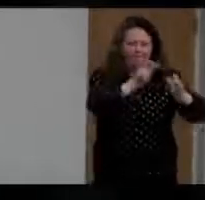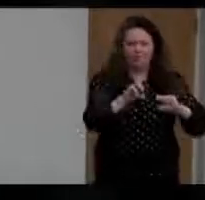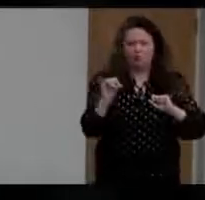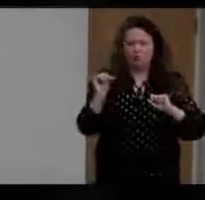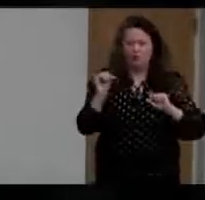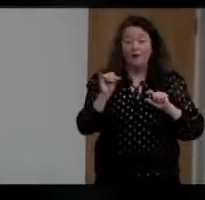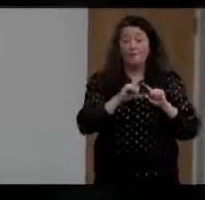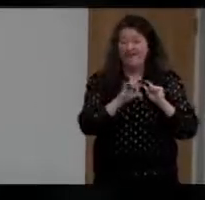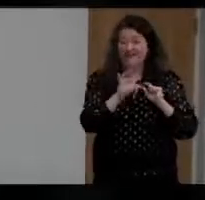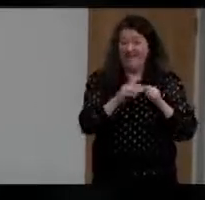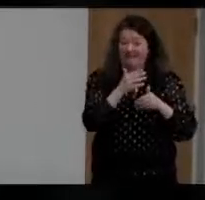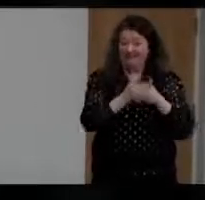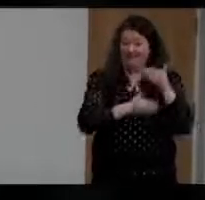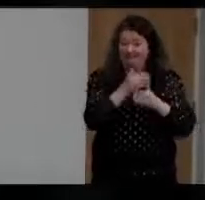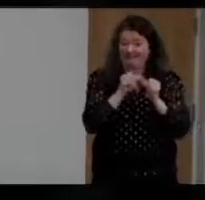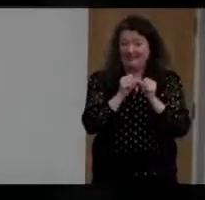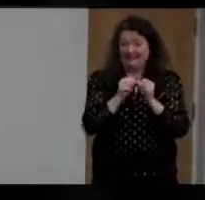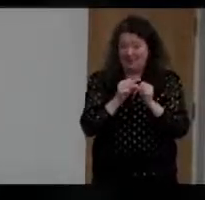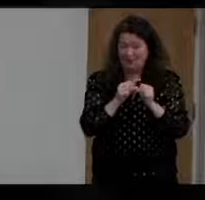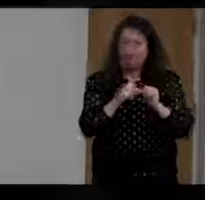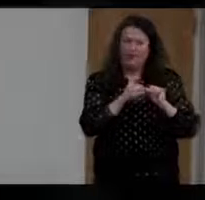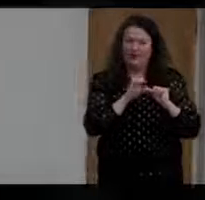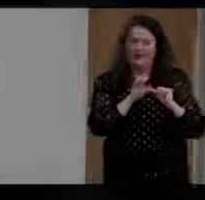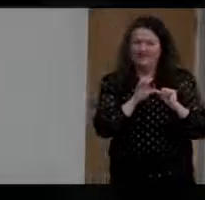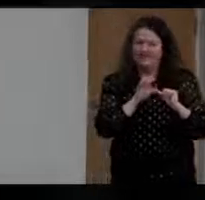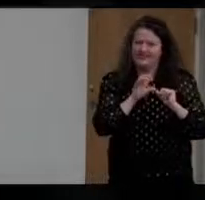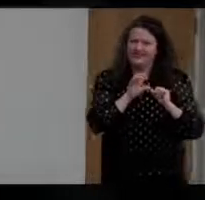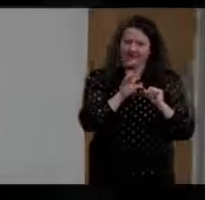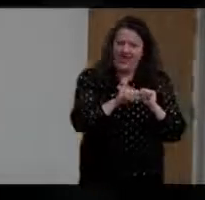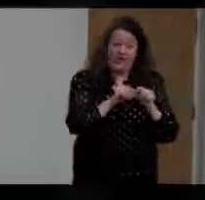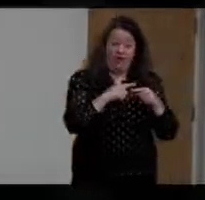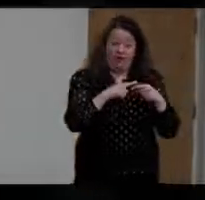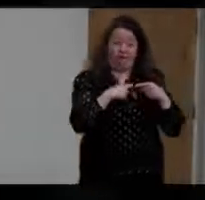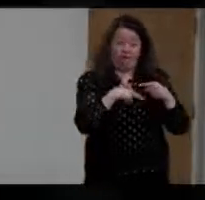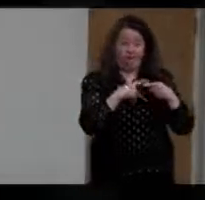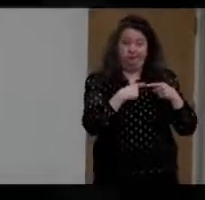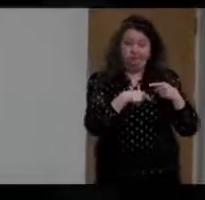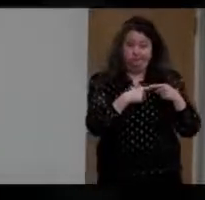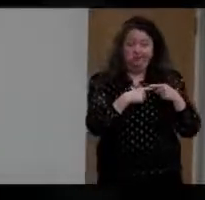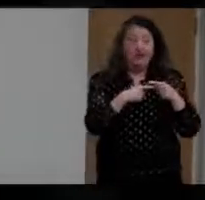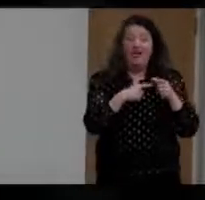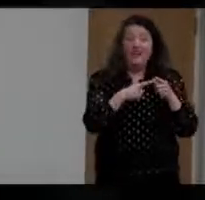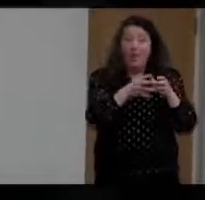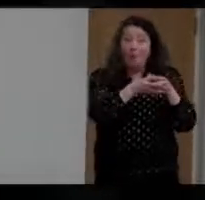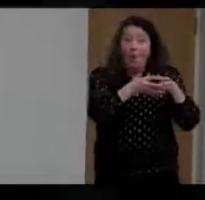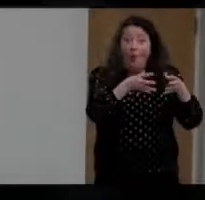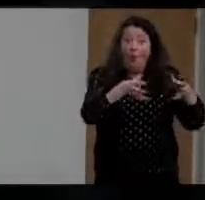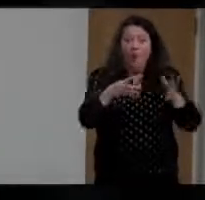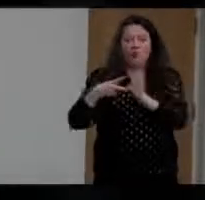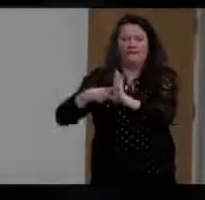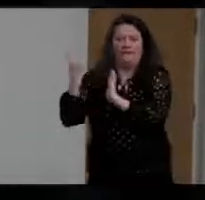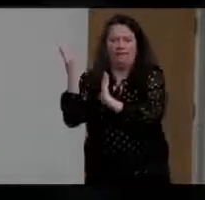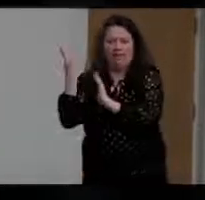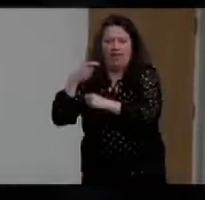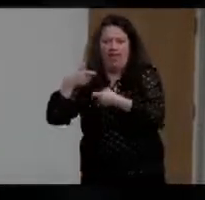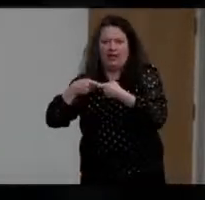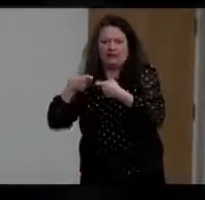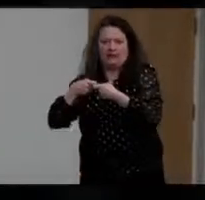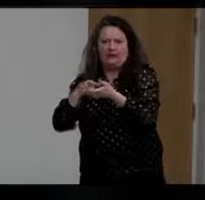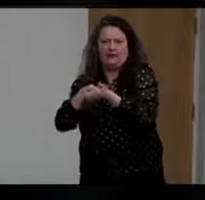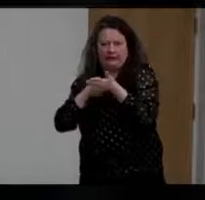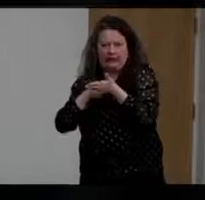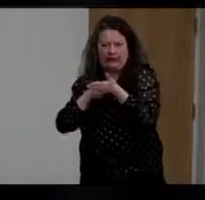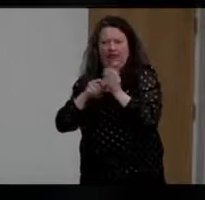in the performance of your algorithm by doubling the amount of megawatts that you use to train the thing. So the effort now is on smarter